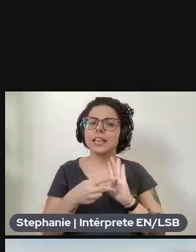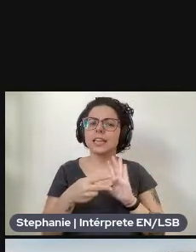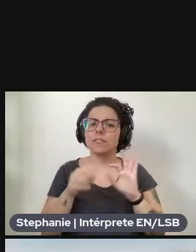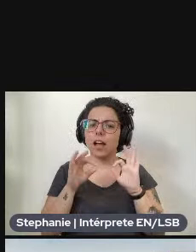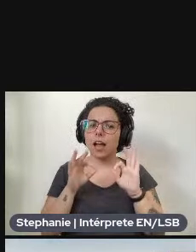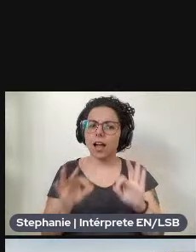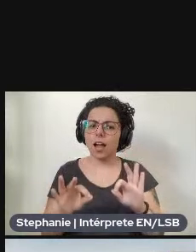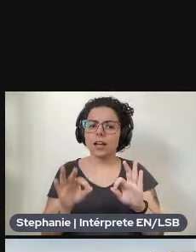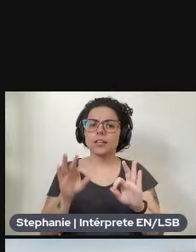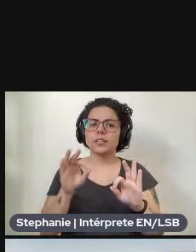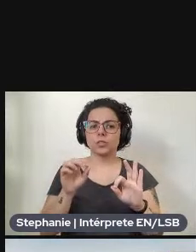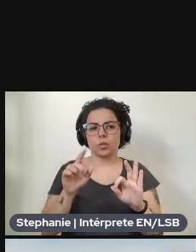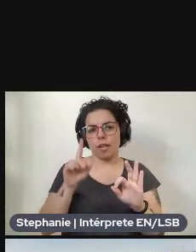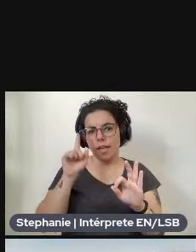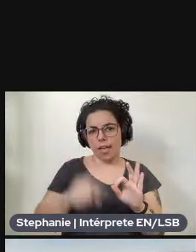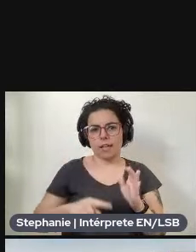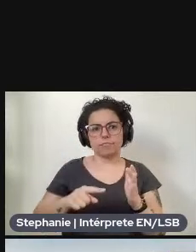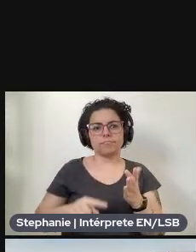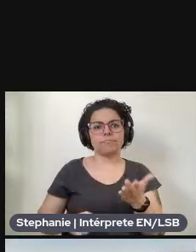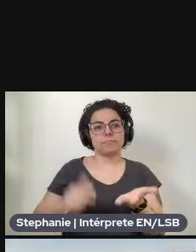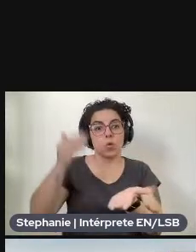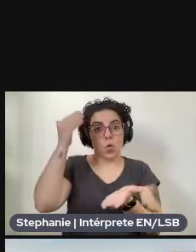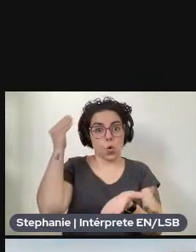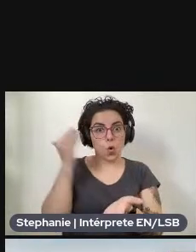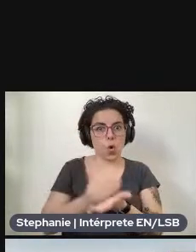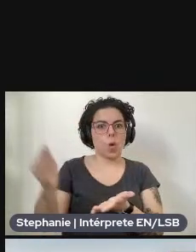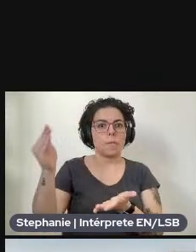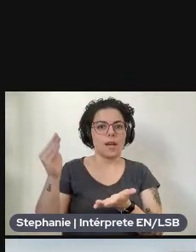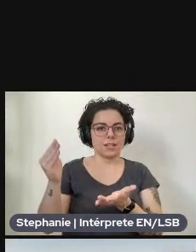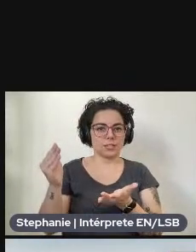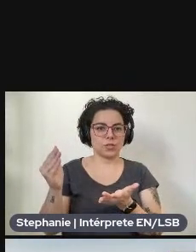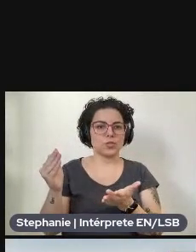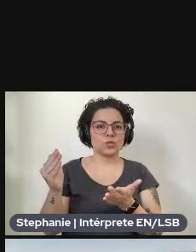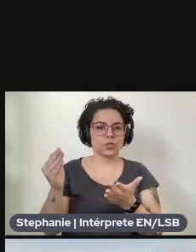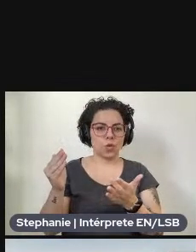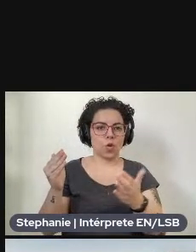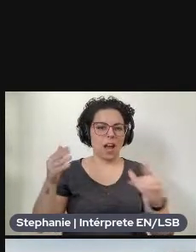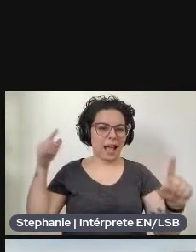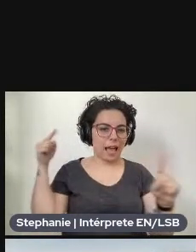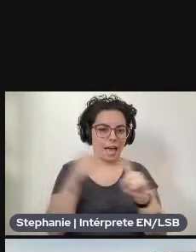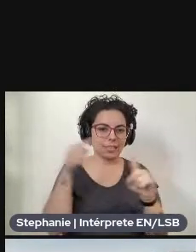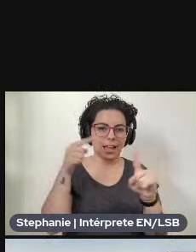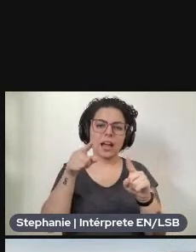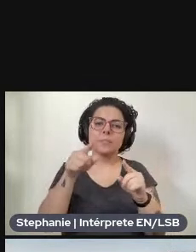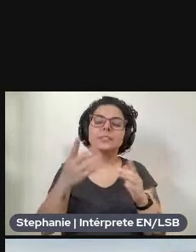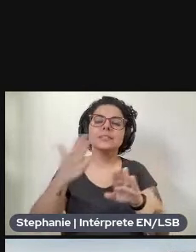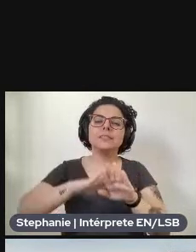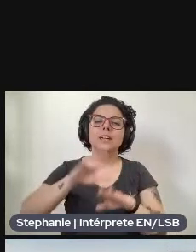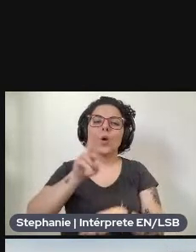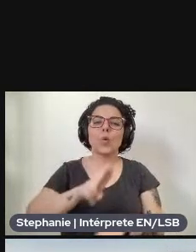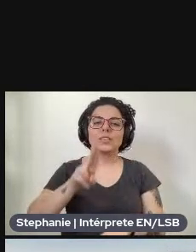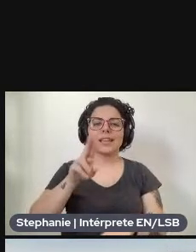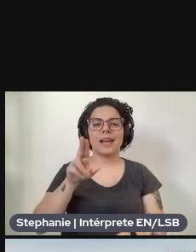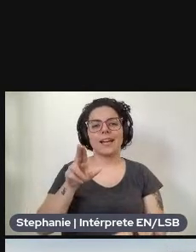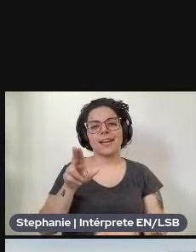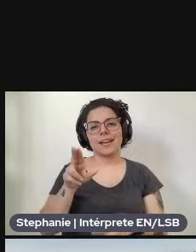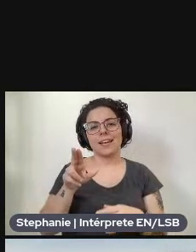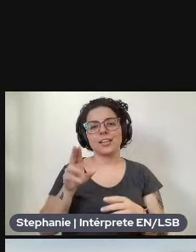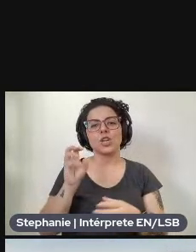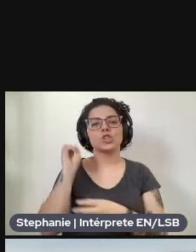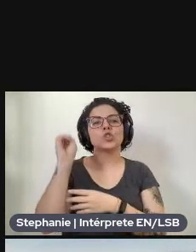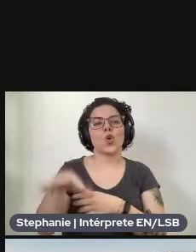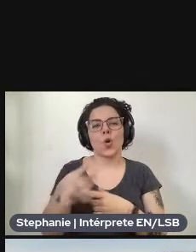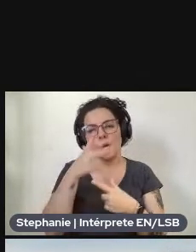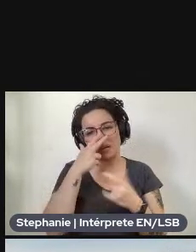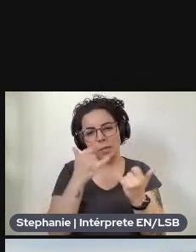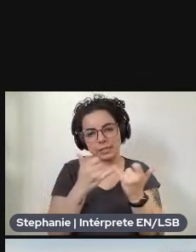launched themselves to attack the system. Or here in B, el niño abrió los ojos y echó a correr de regreso a su